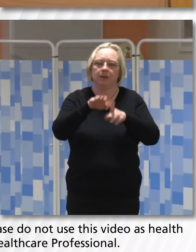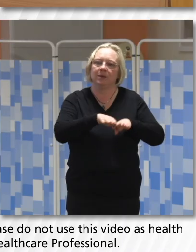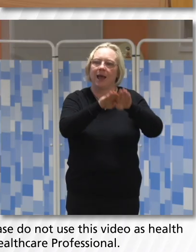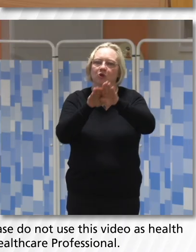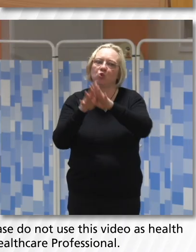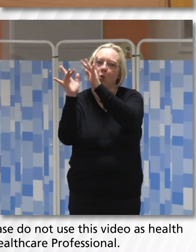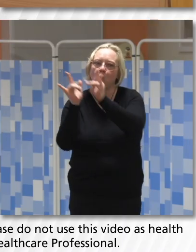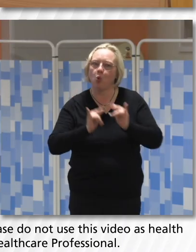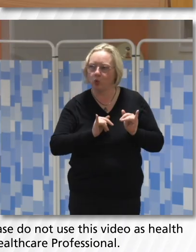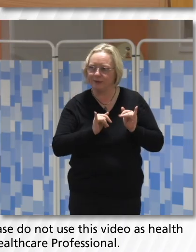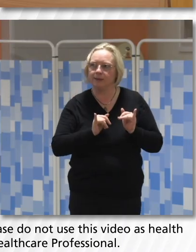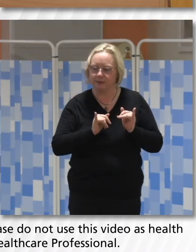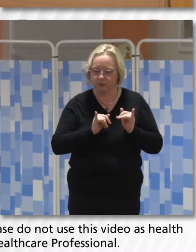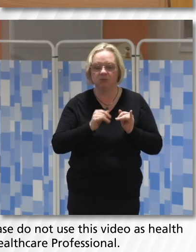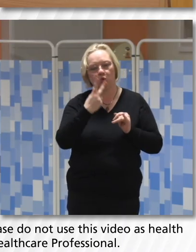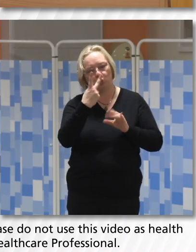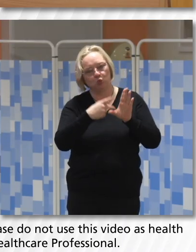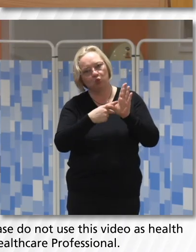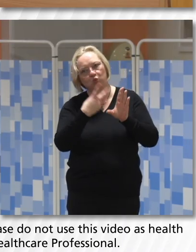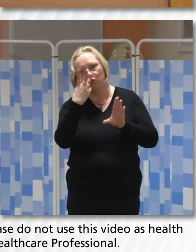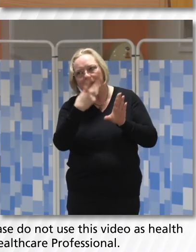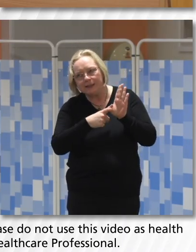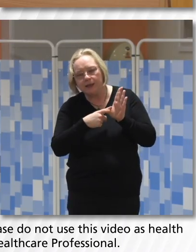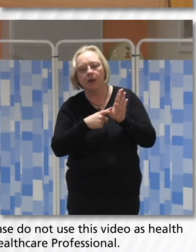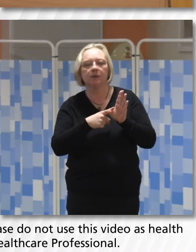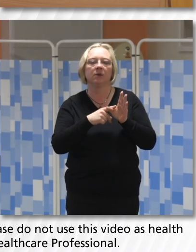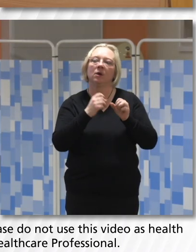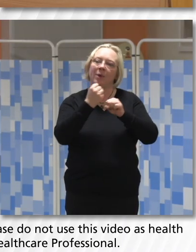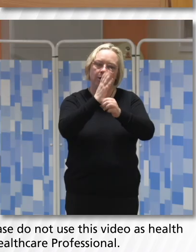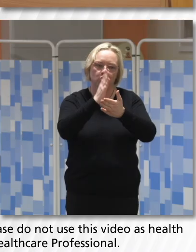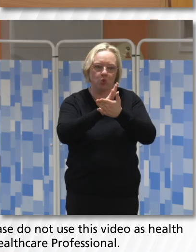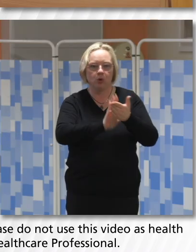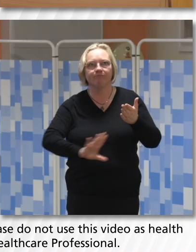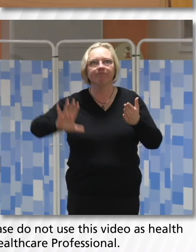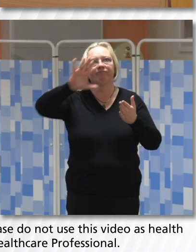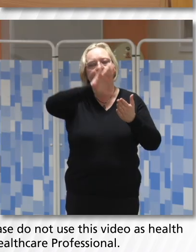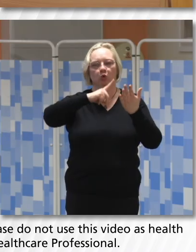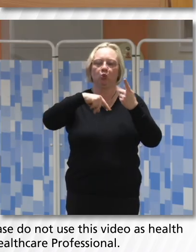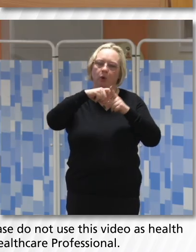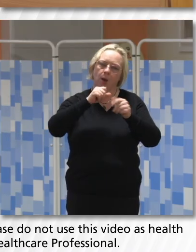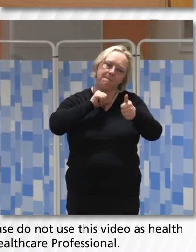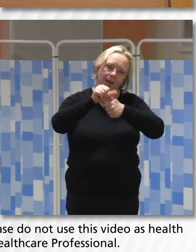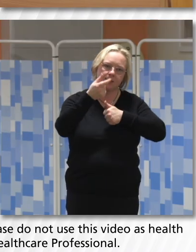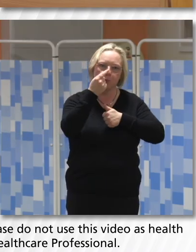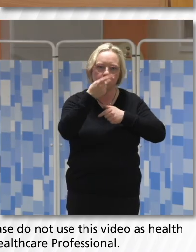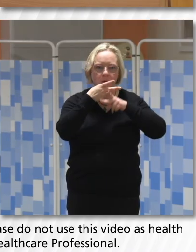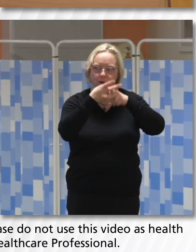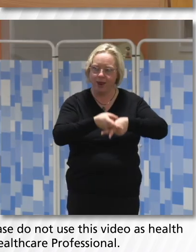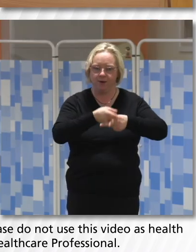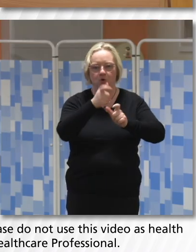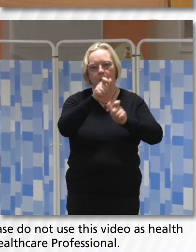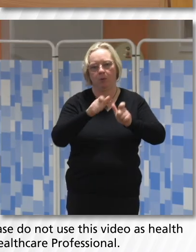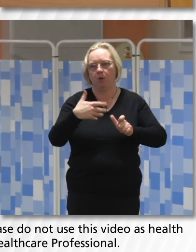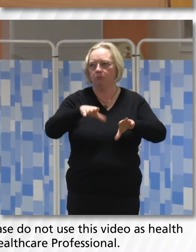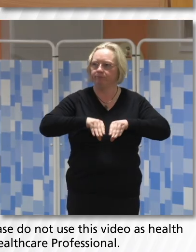years, again, to make sure that people with Parkinson's, wherever they are in the country, are getting the best care. And if they're not, highlighting what